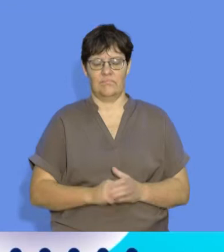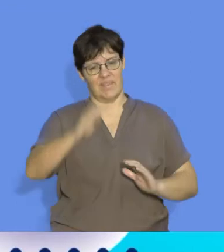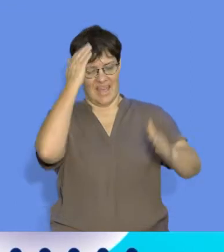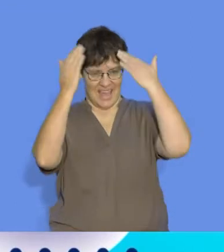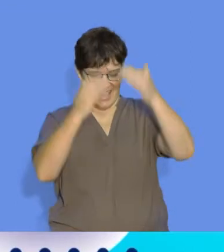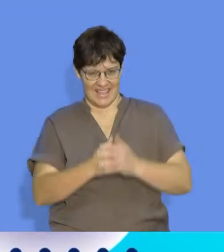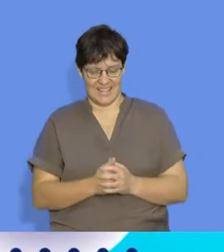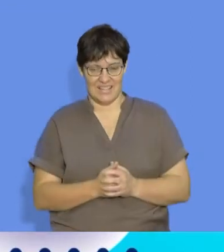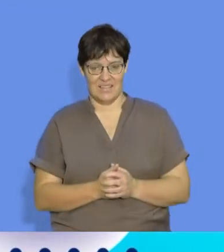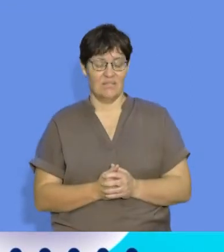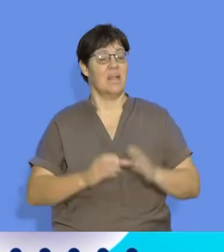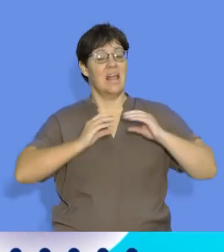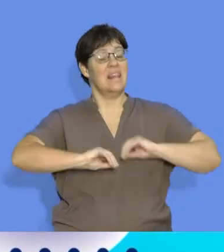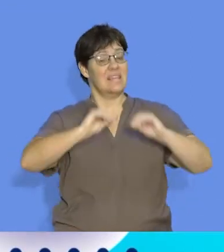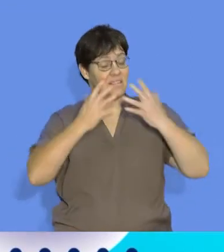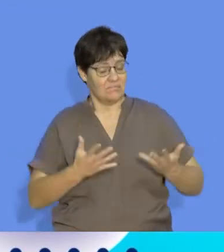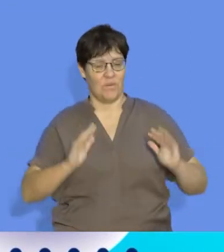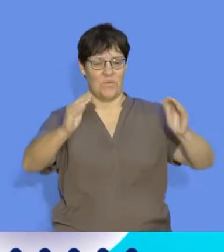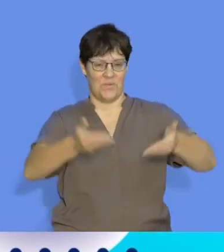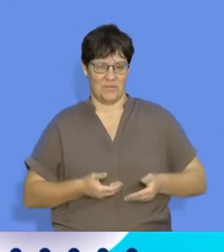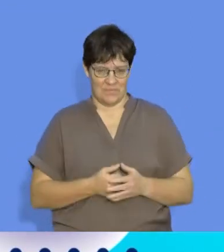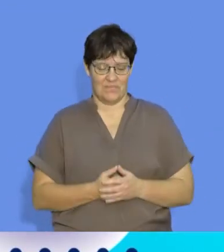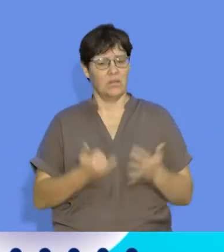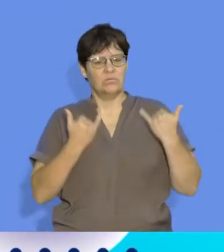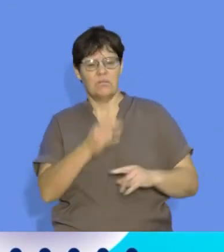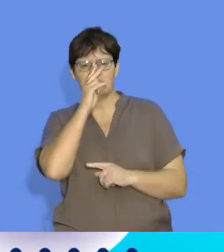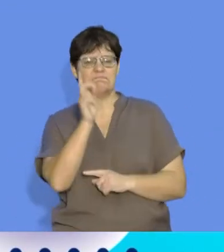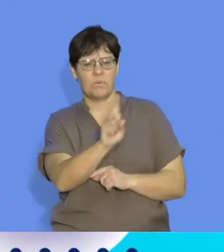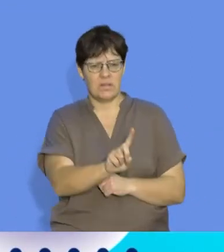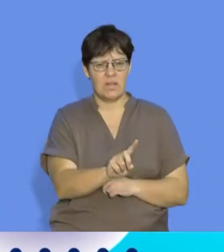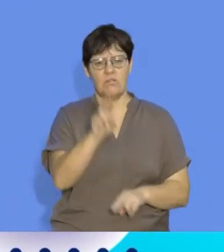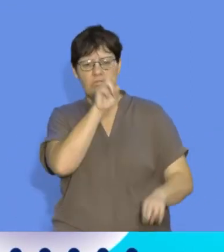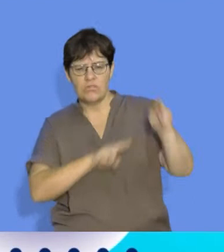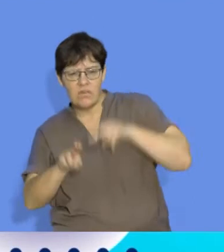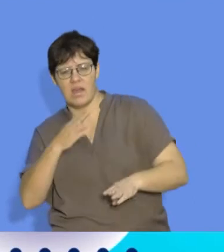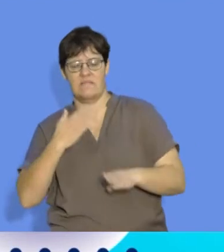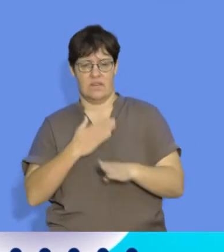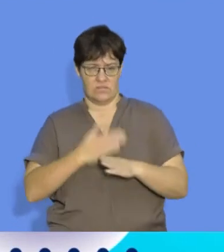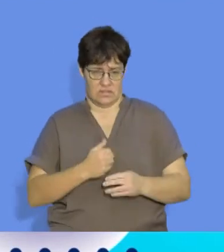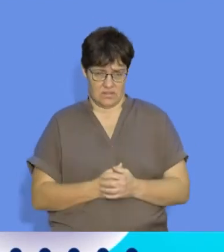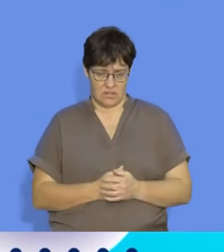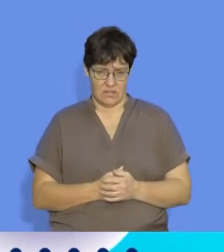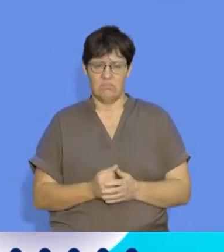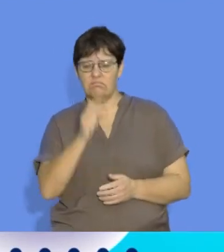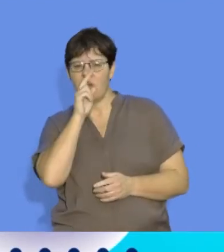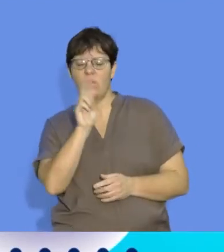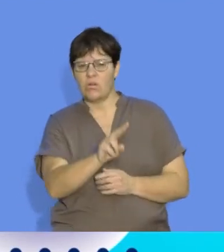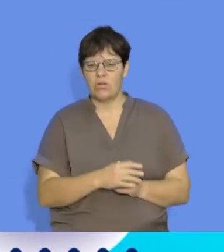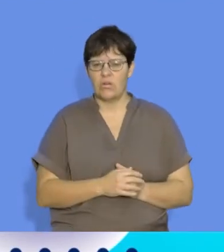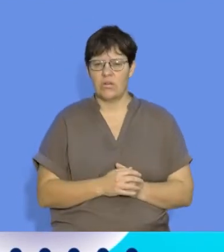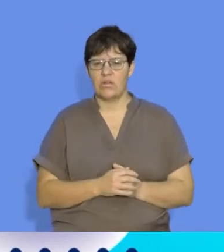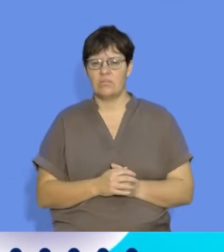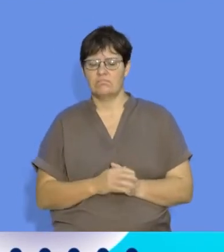Hi guys, welcome to our lesson. So today we're going to be looking at revising functions, right? So we're going to look at a